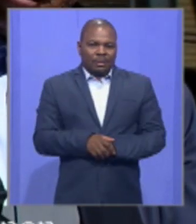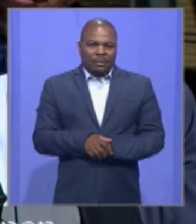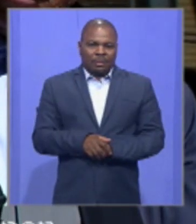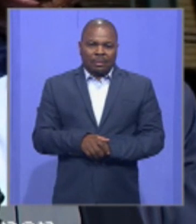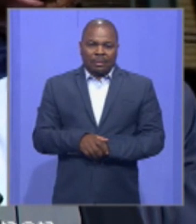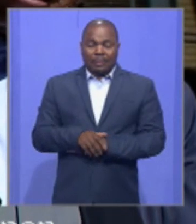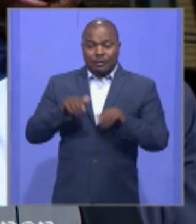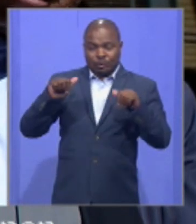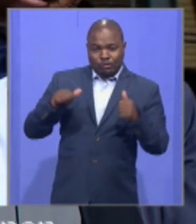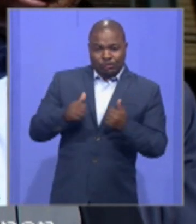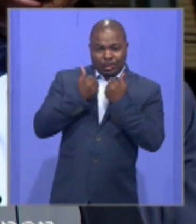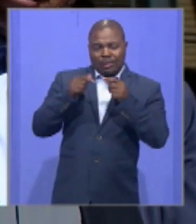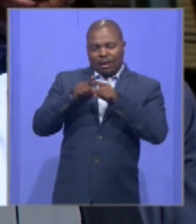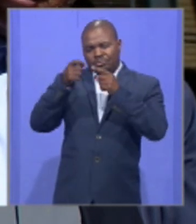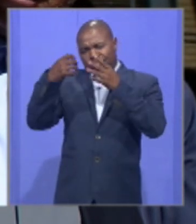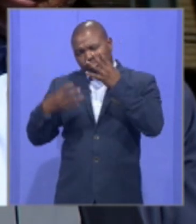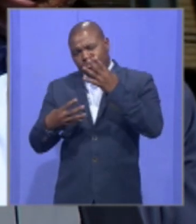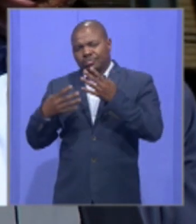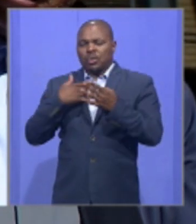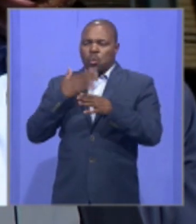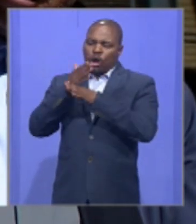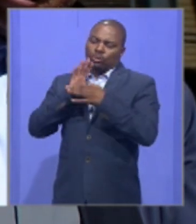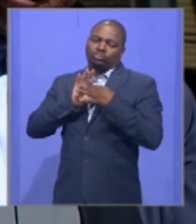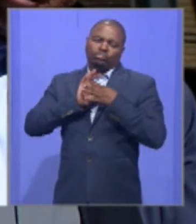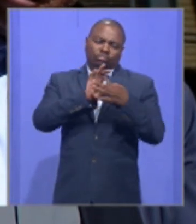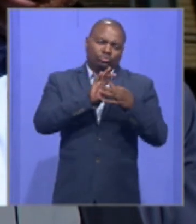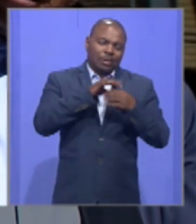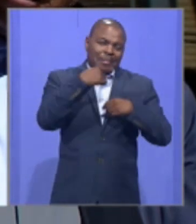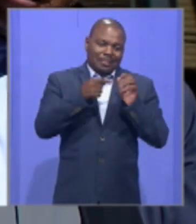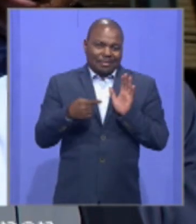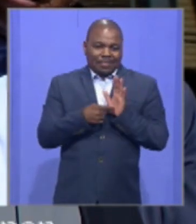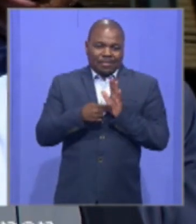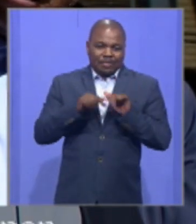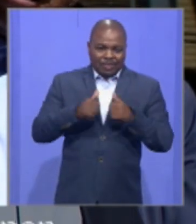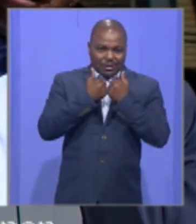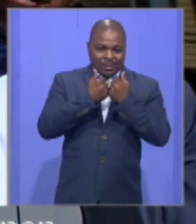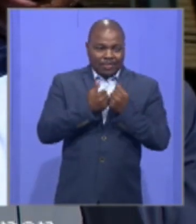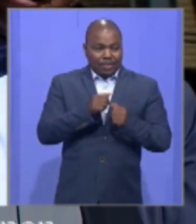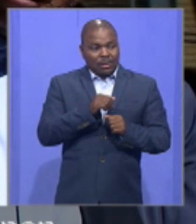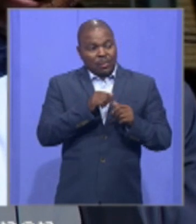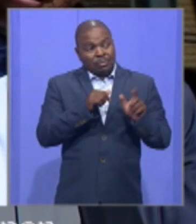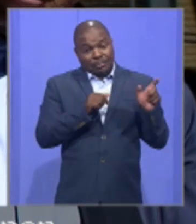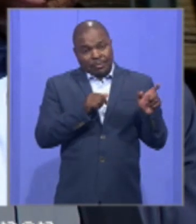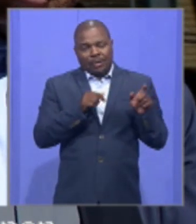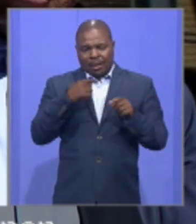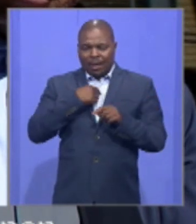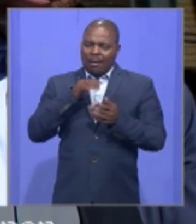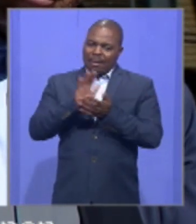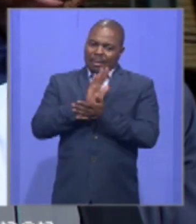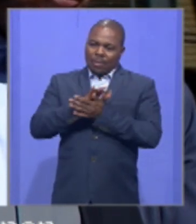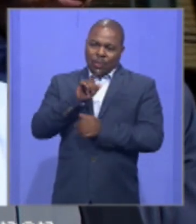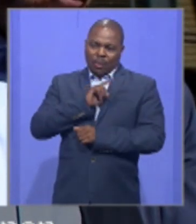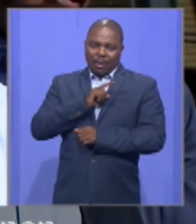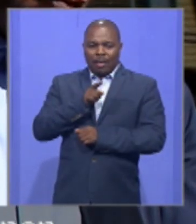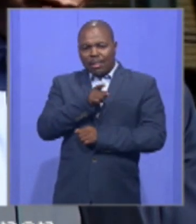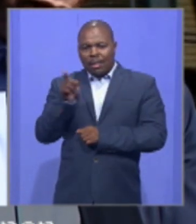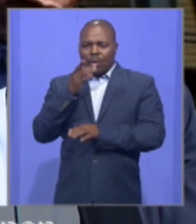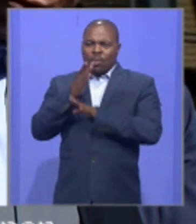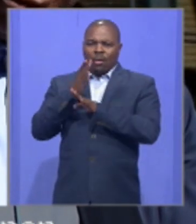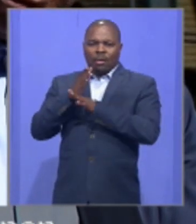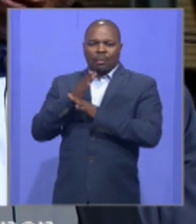regarding the challenges and so forth, we've been working well together. That's their words, not mine. I'm pleased to hear that they do work closely